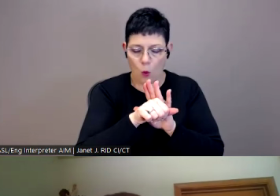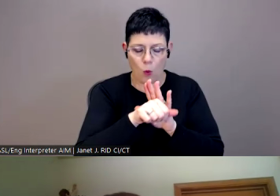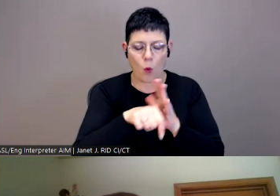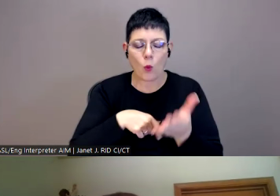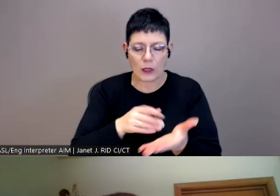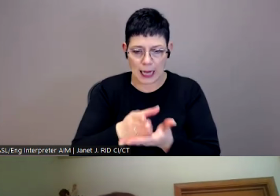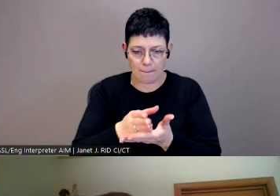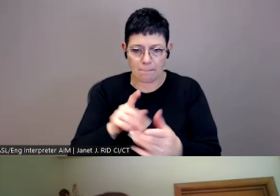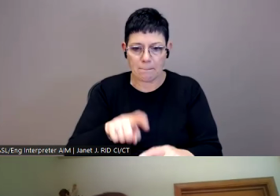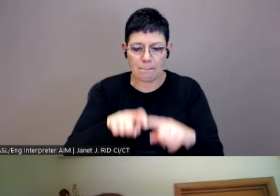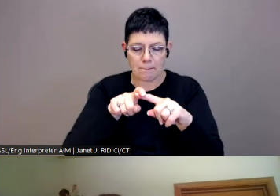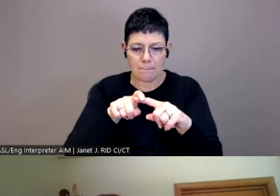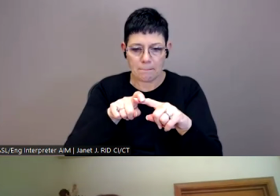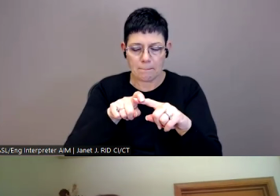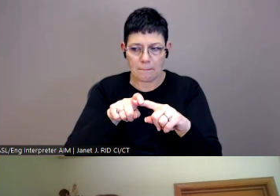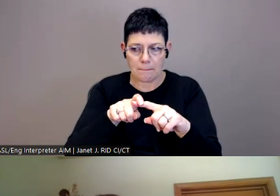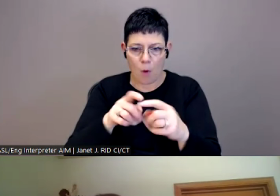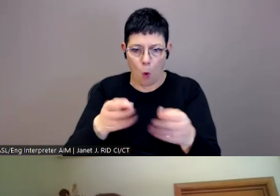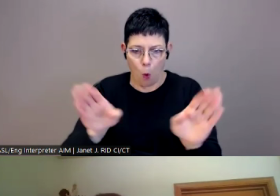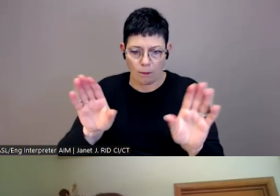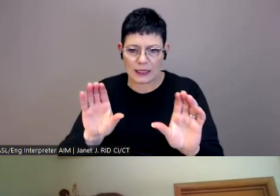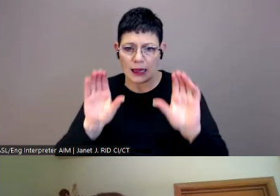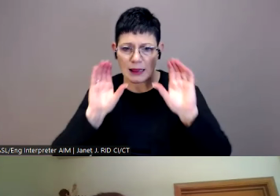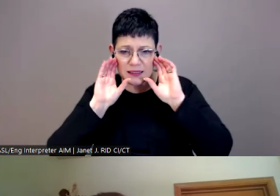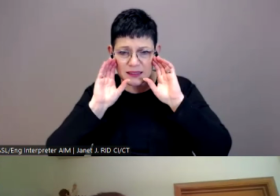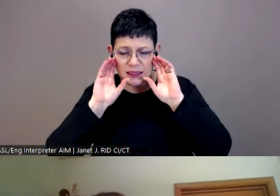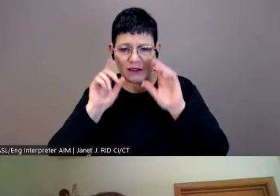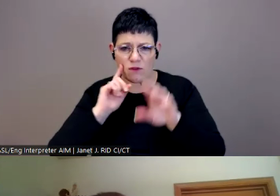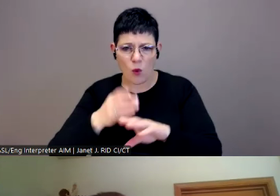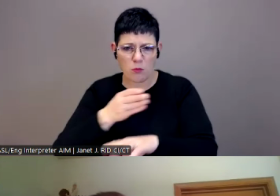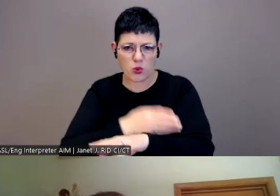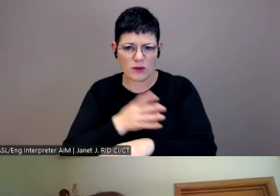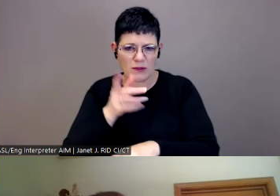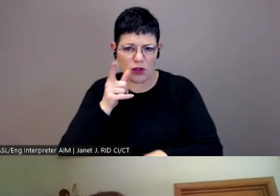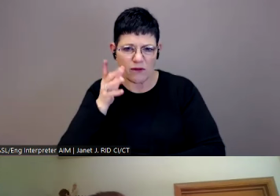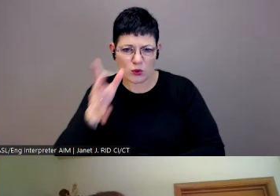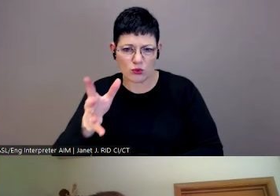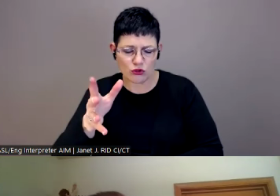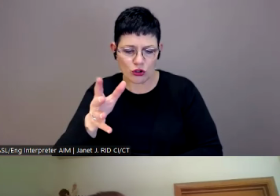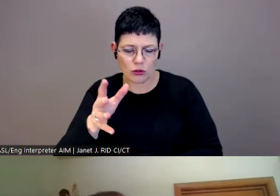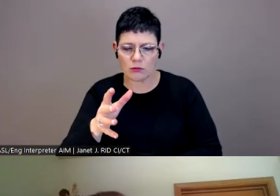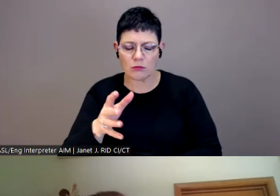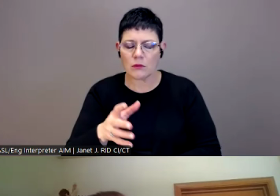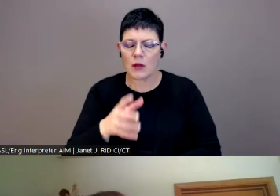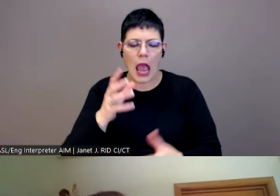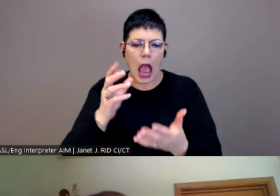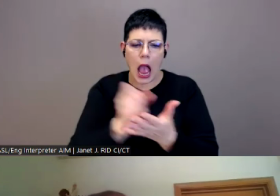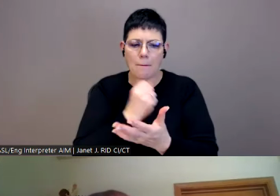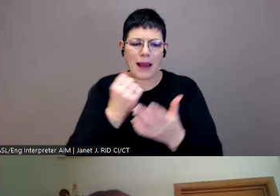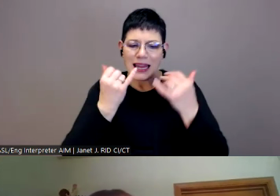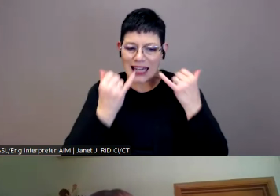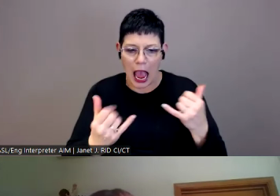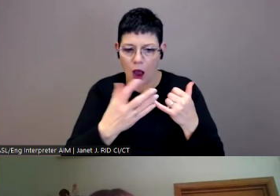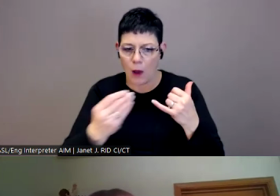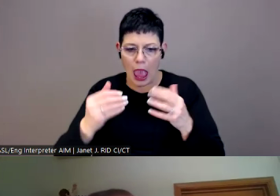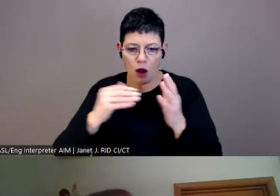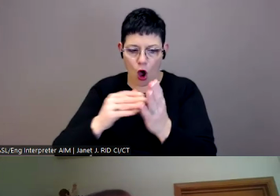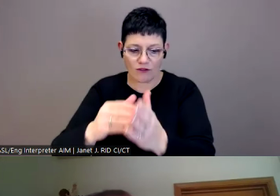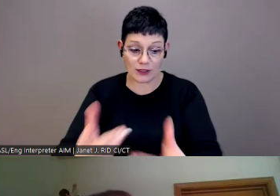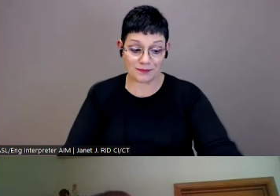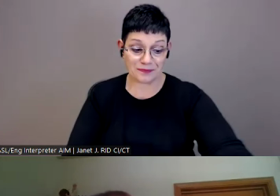listened, and we learned so much about how to do it better next time. So I recommend early and often. Keith, do you want to jump